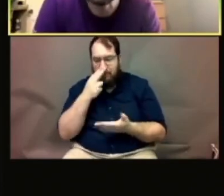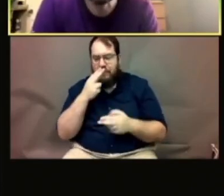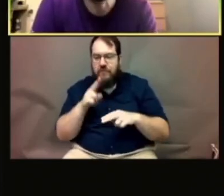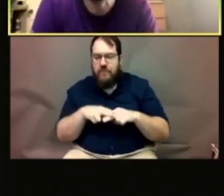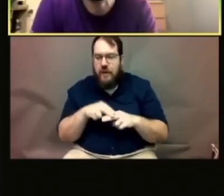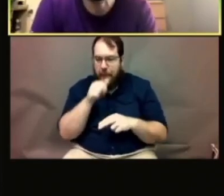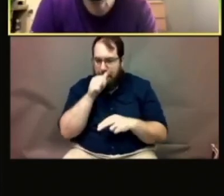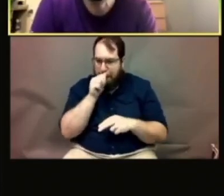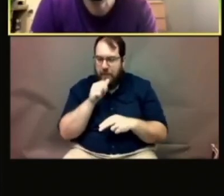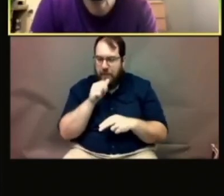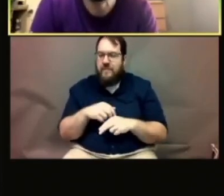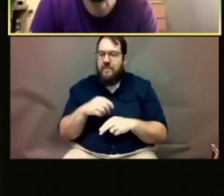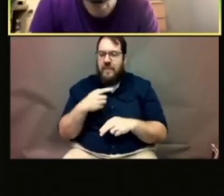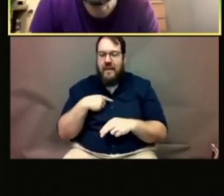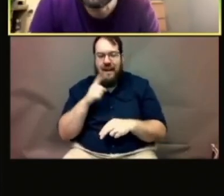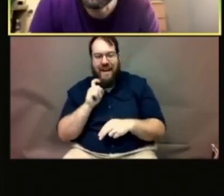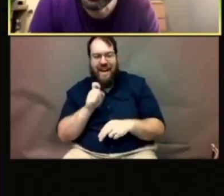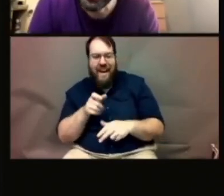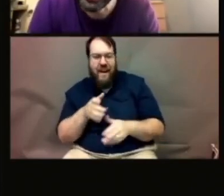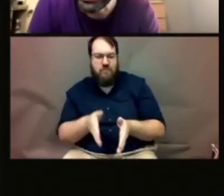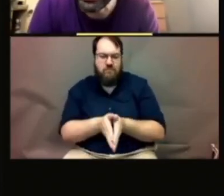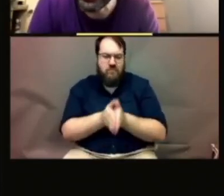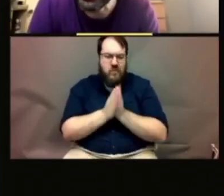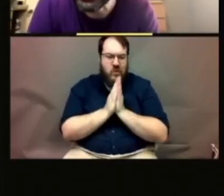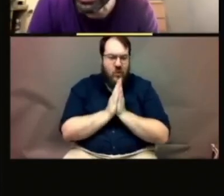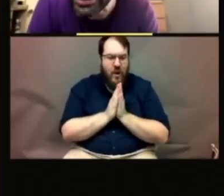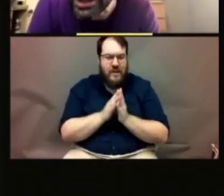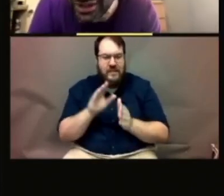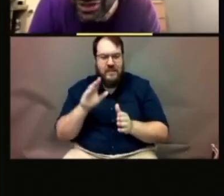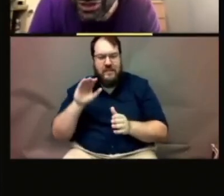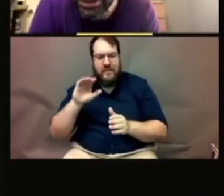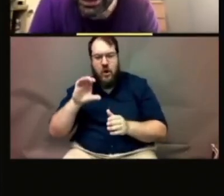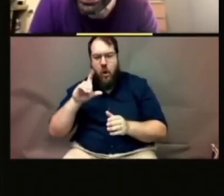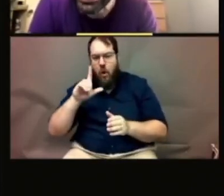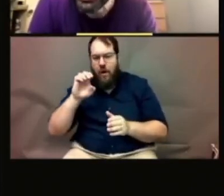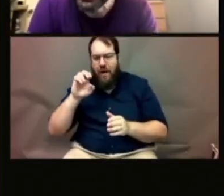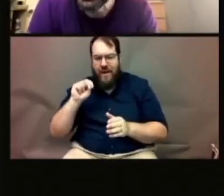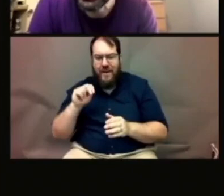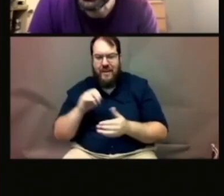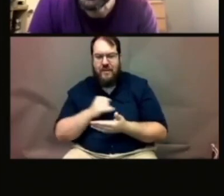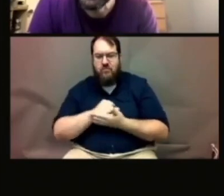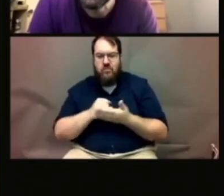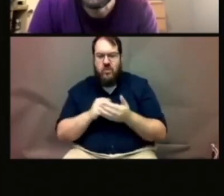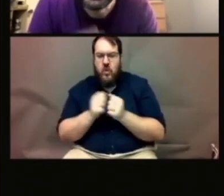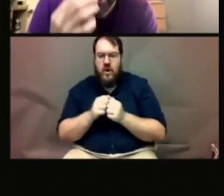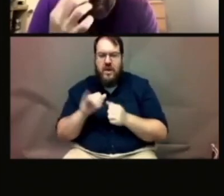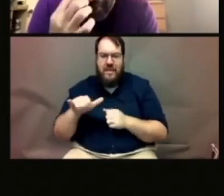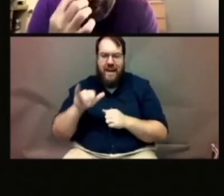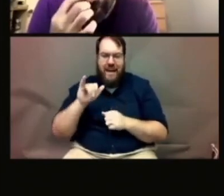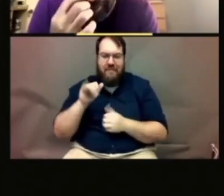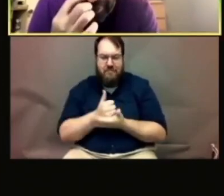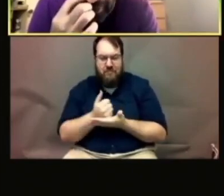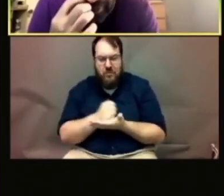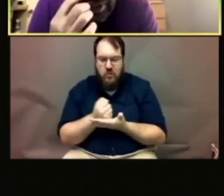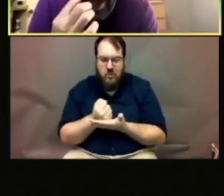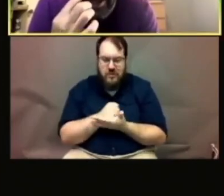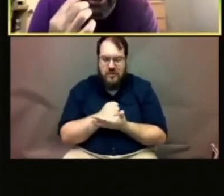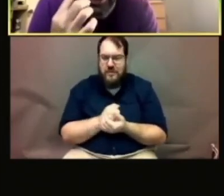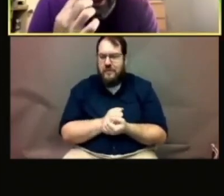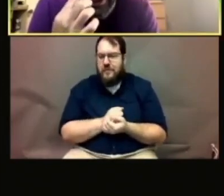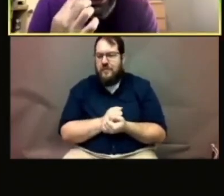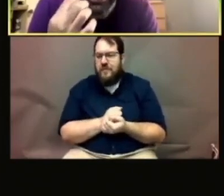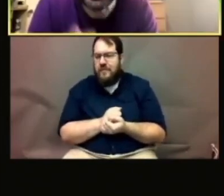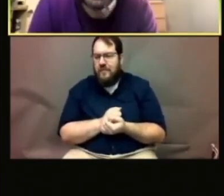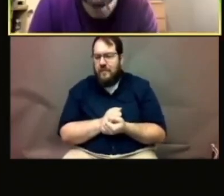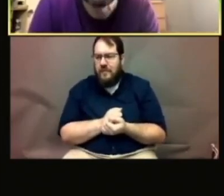ask Colleen to draw with her Play-Doh joystick controller? No, please don't. Can we But